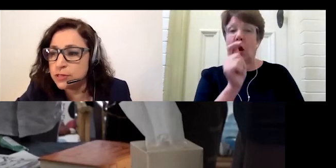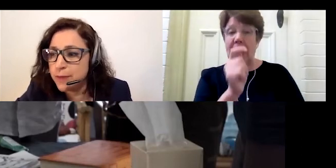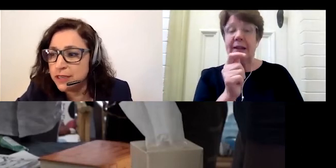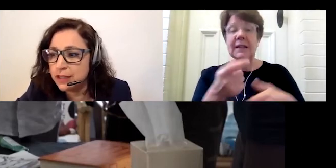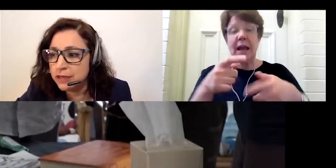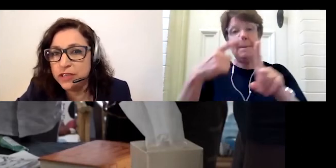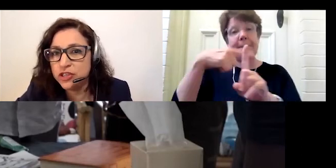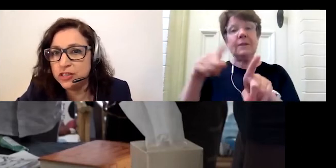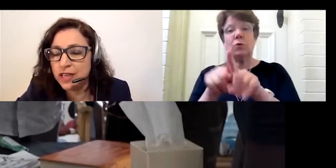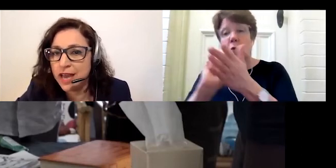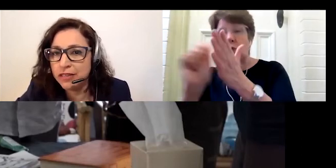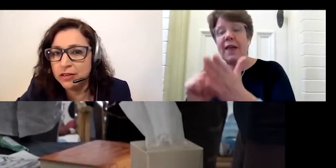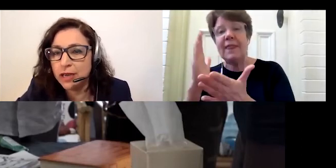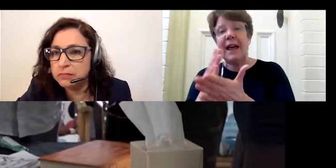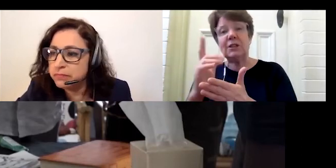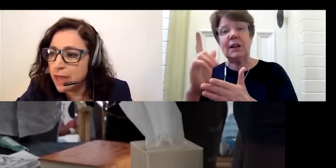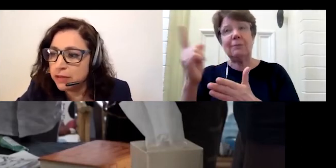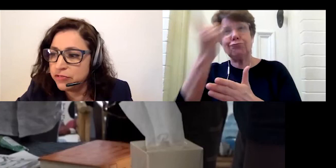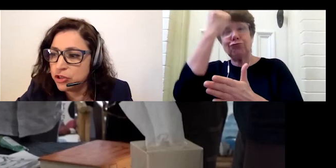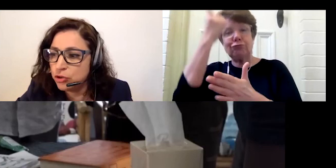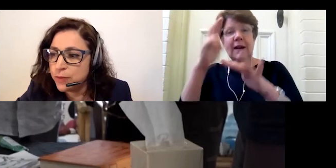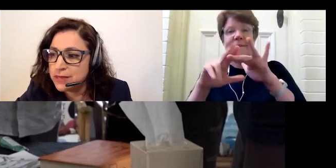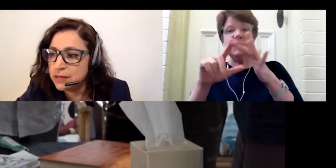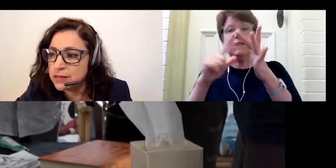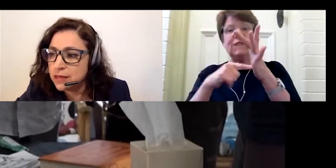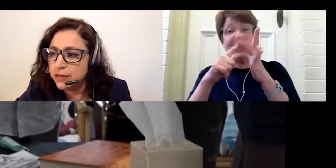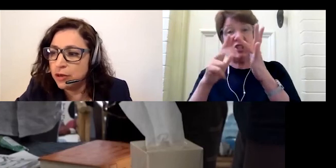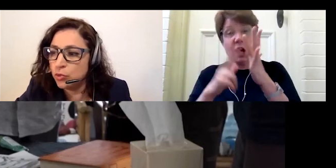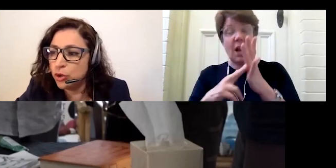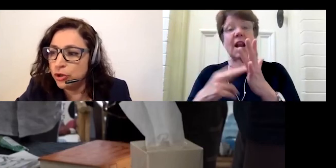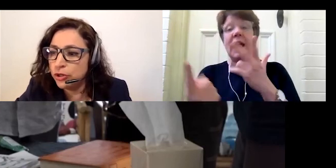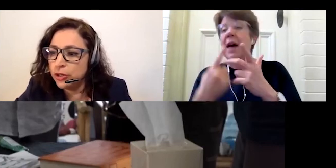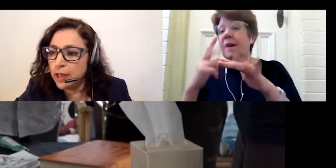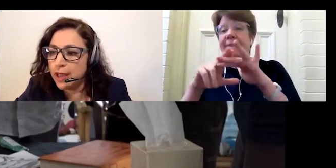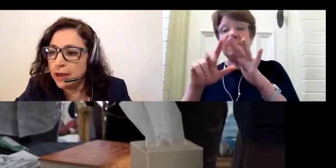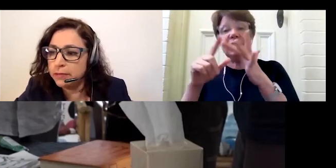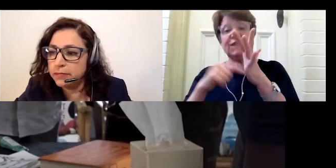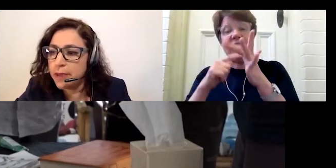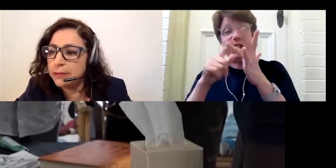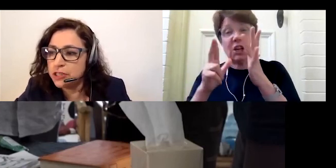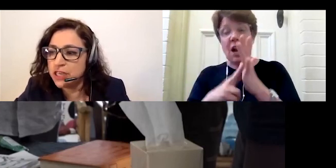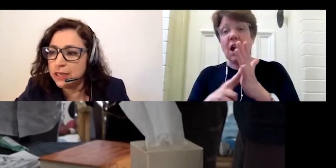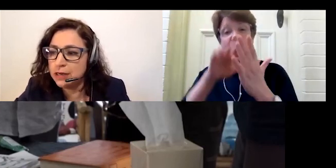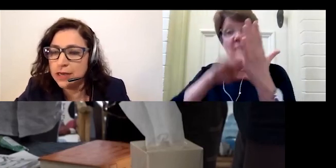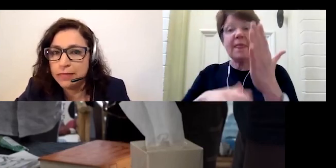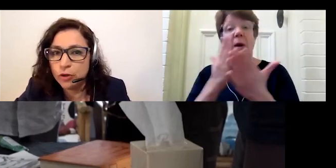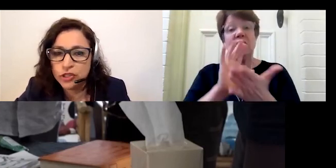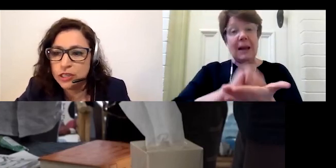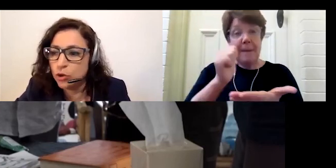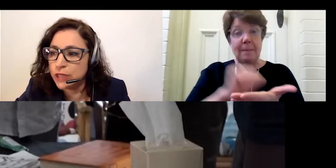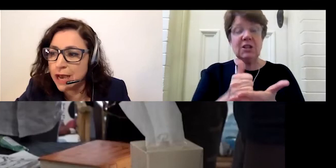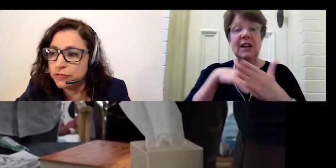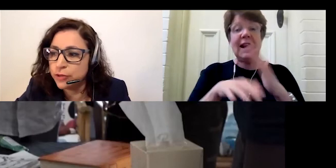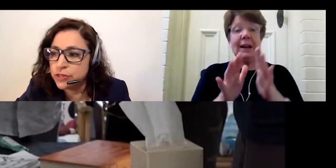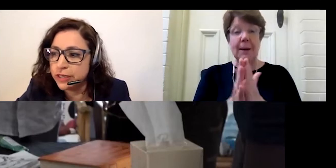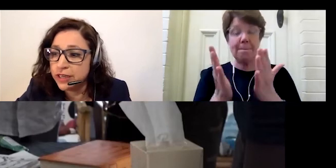wrote speculative fiction and other fictional pieces that were published in an anthology